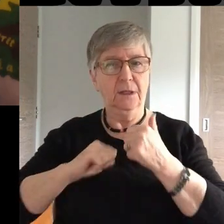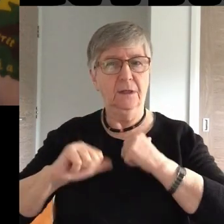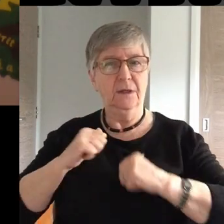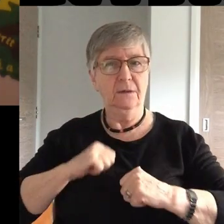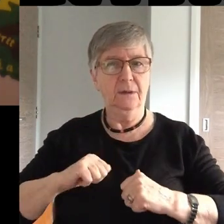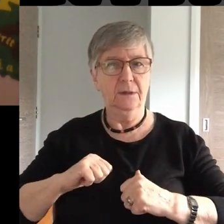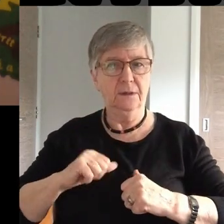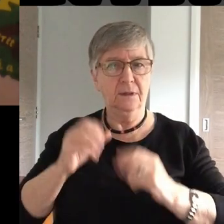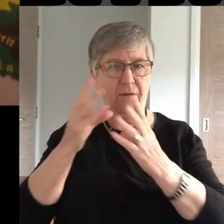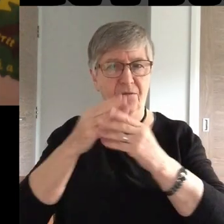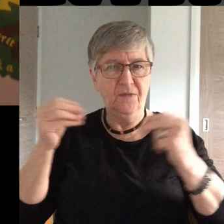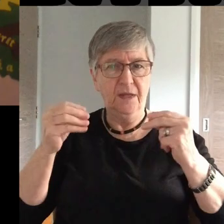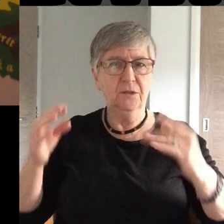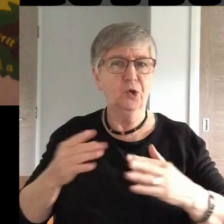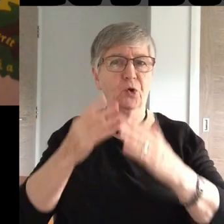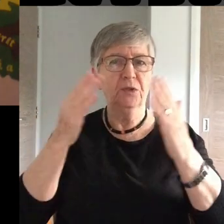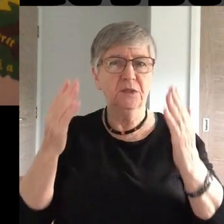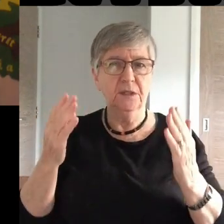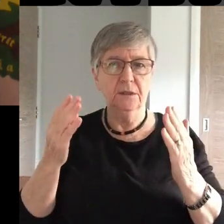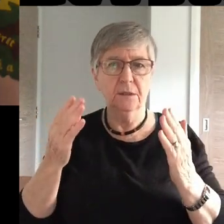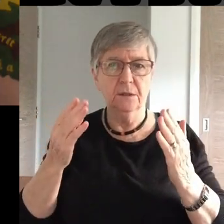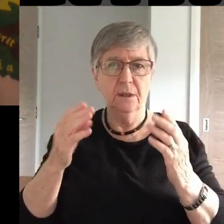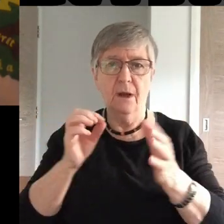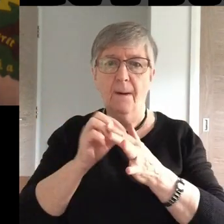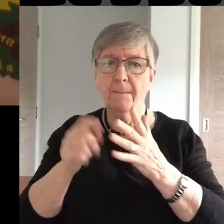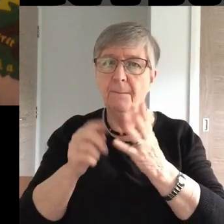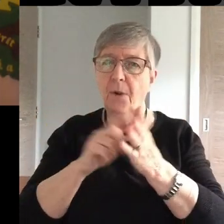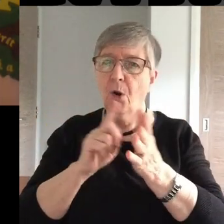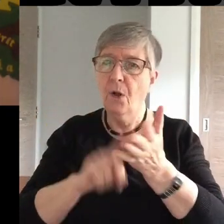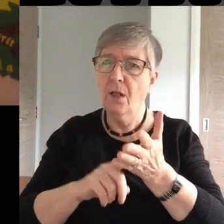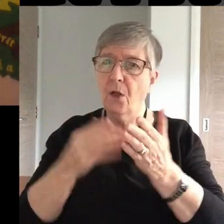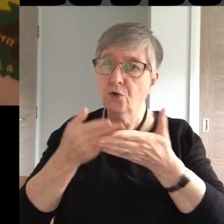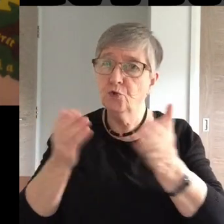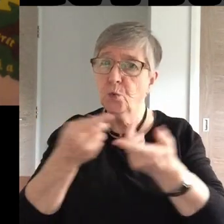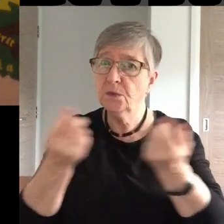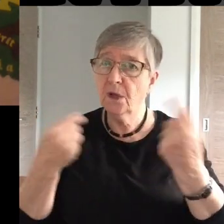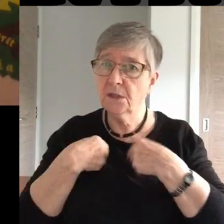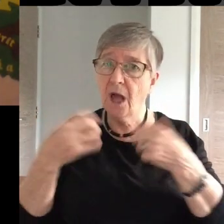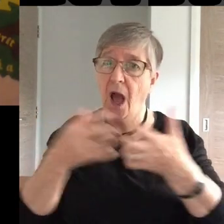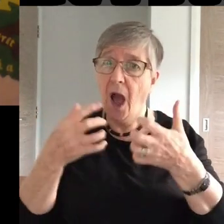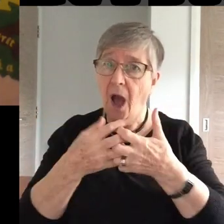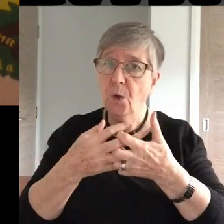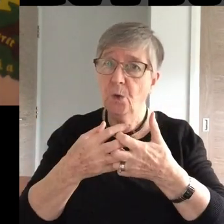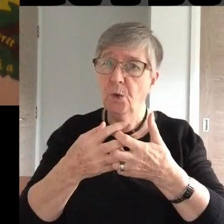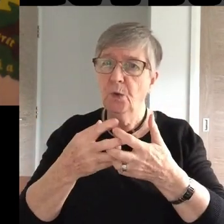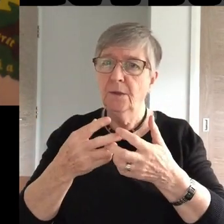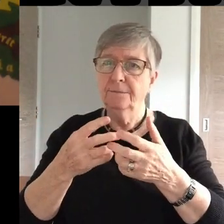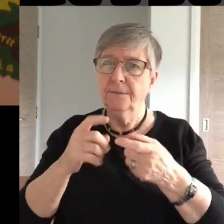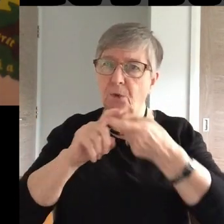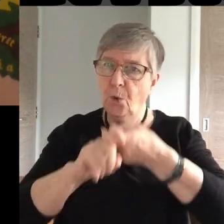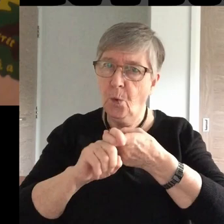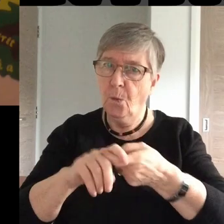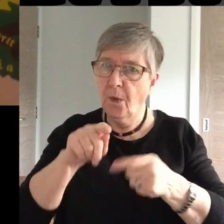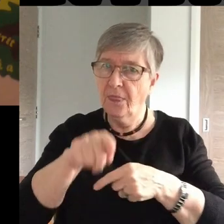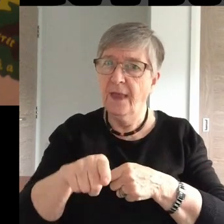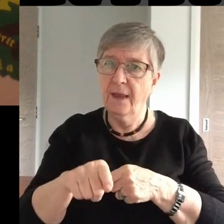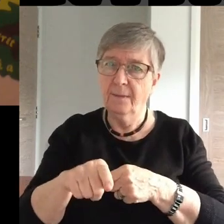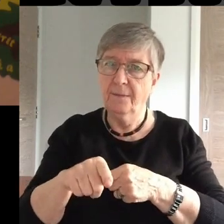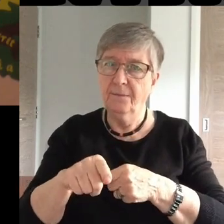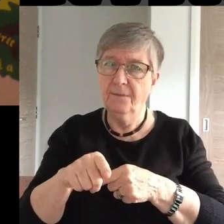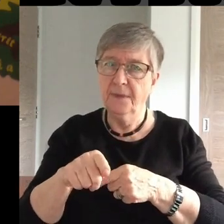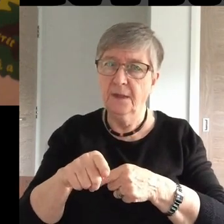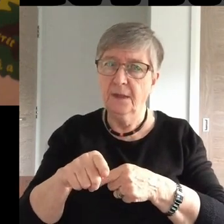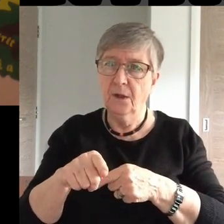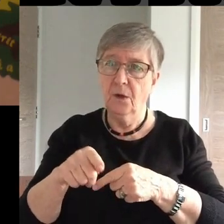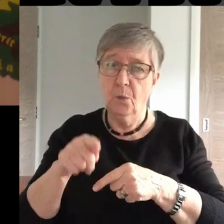conceit. And what Paul is going to show us is how we combat them by letting the life and the purpose and the example